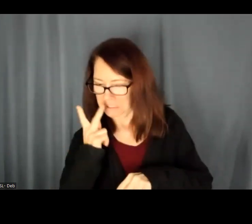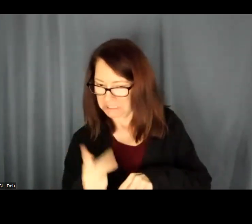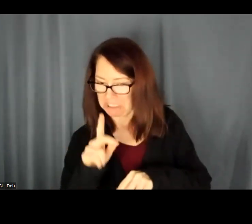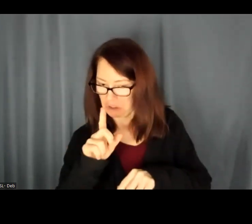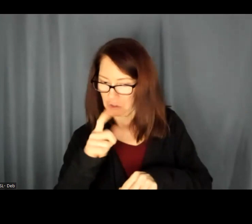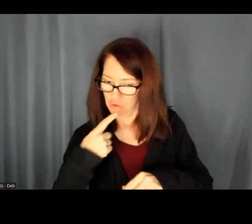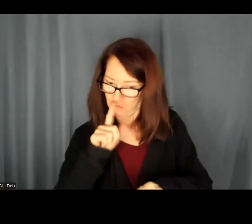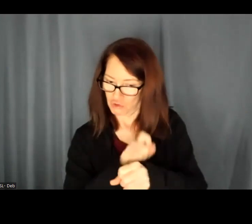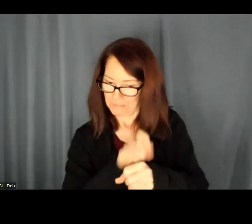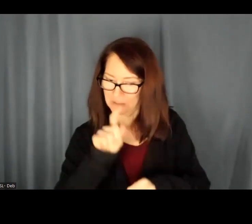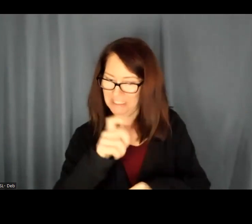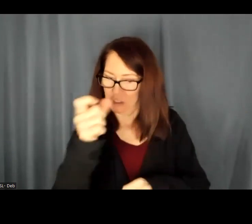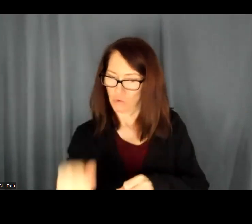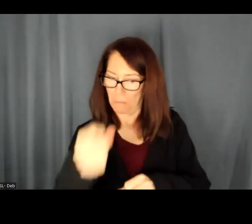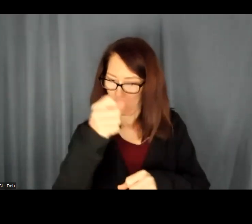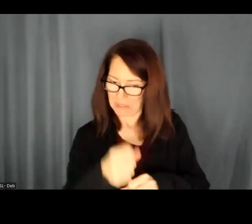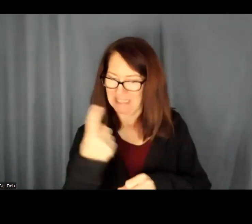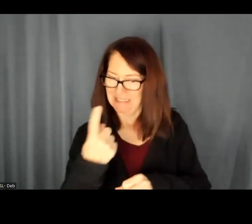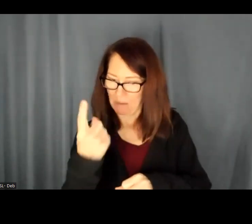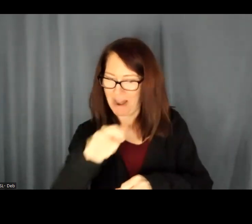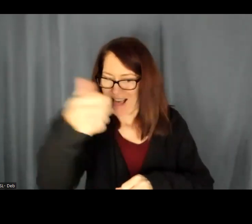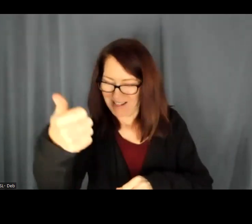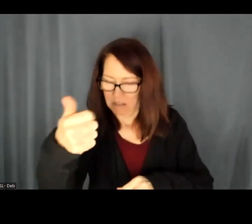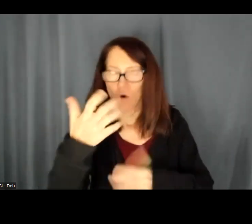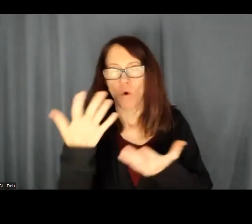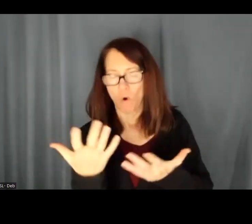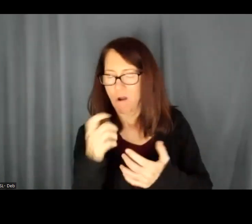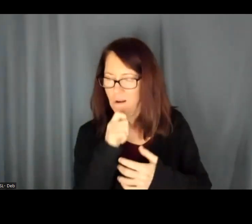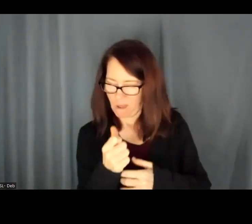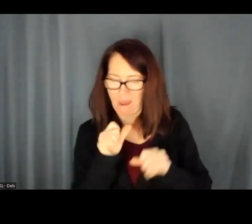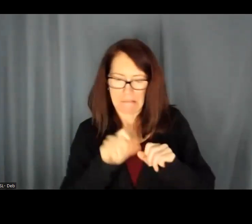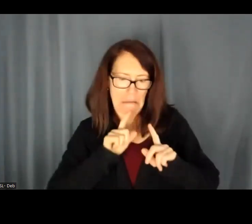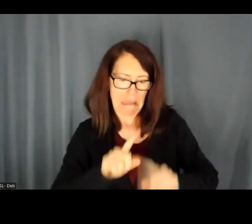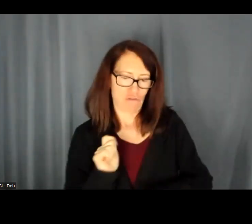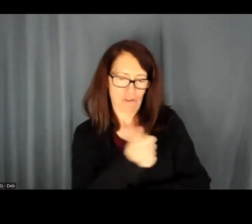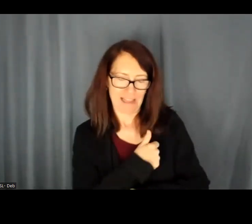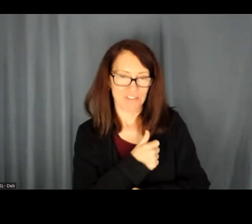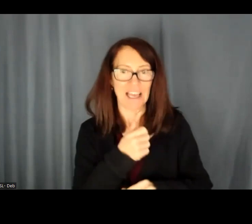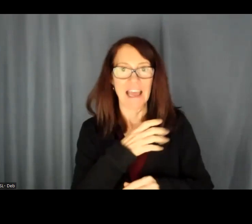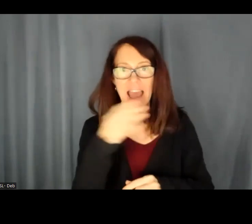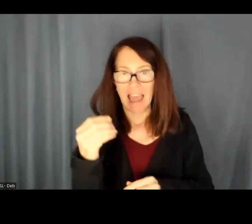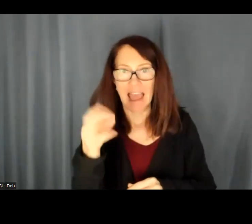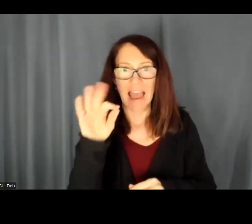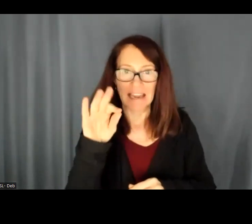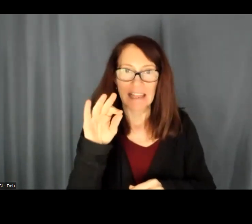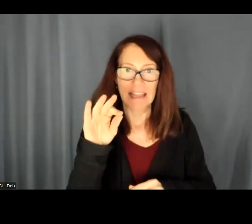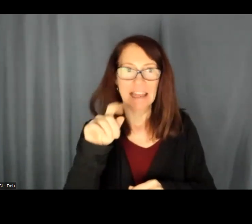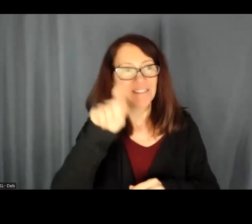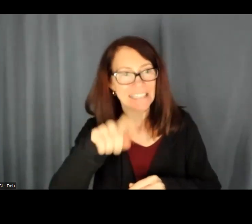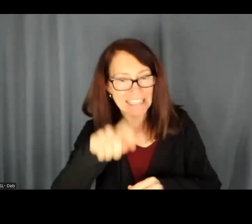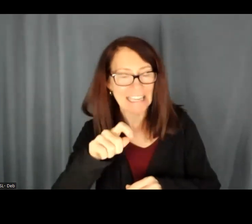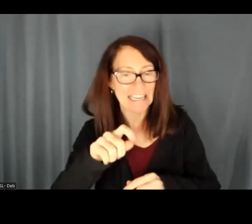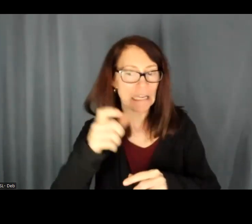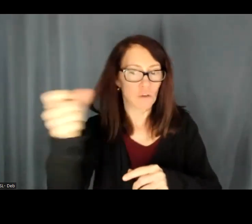in somebody else. And perhaps we could have those people visit the December